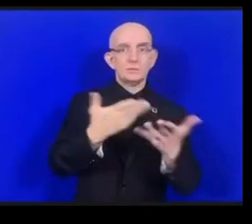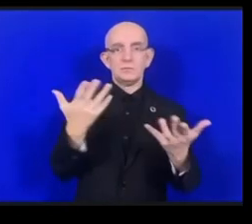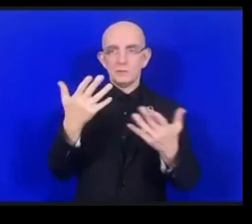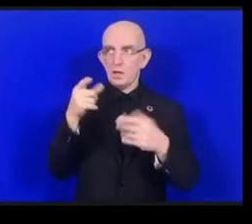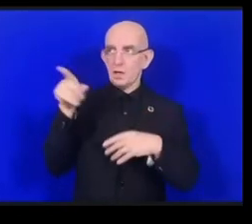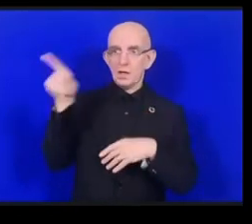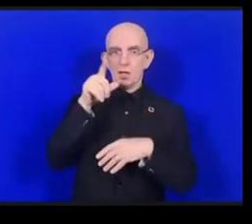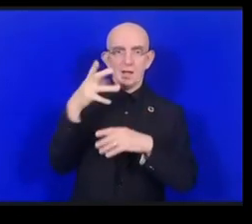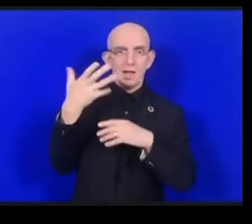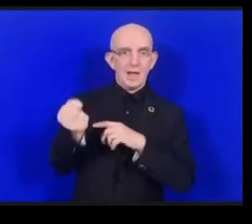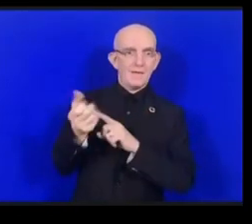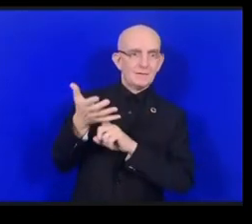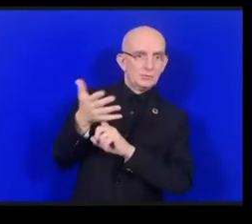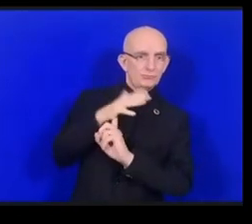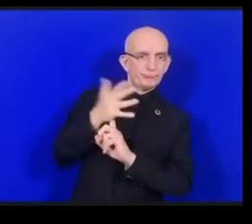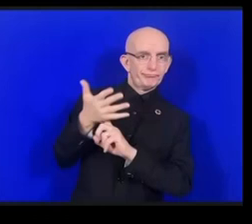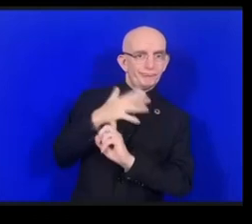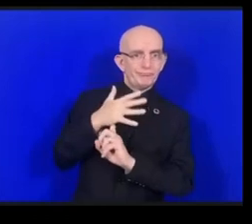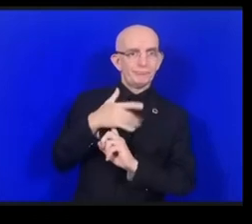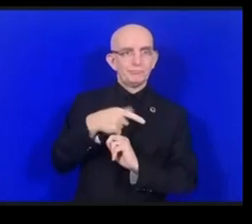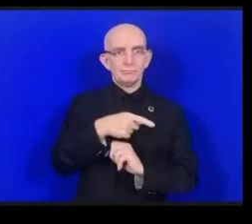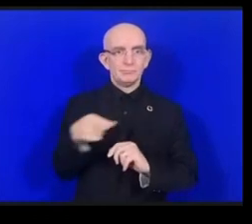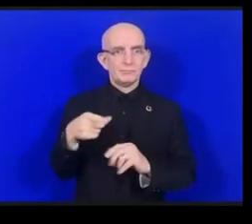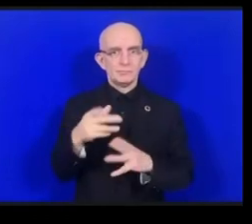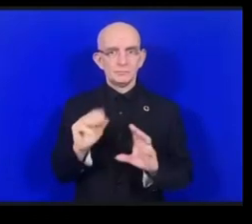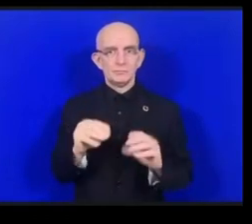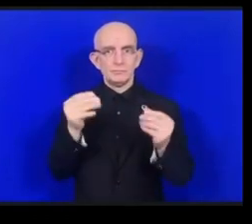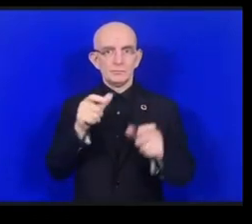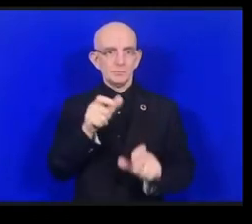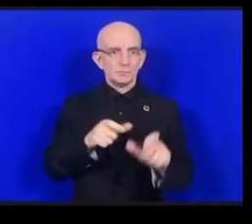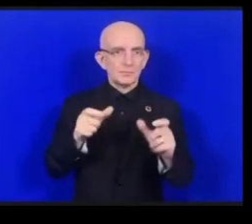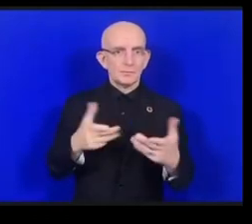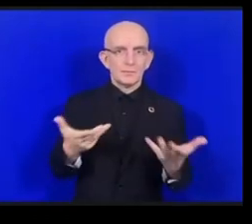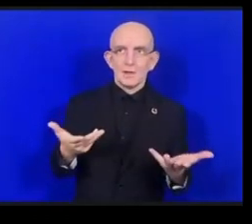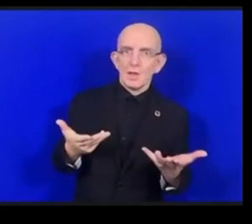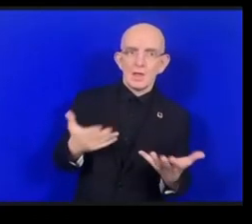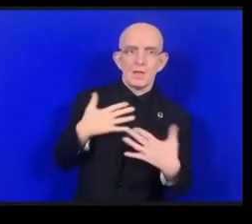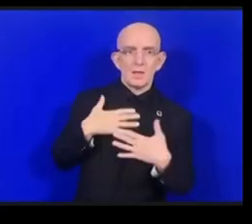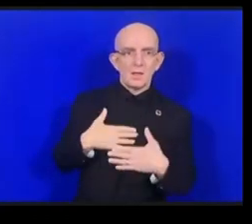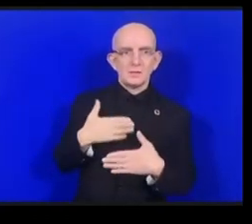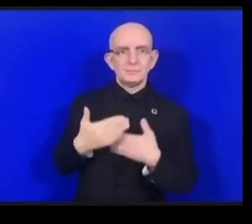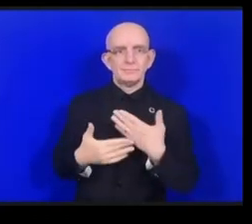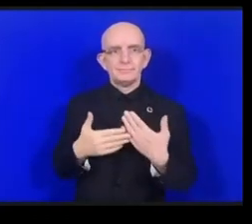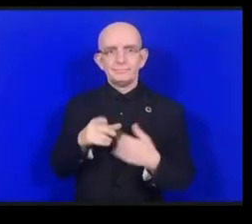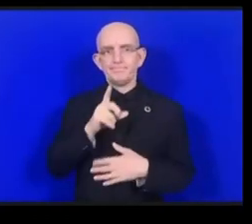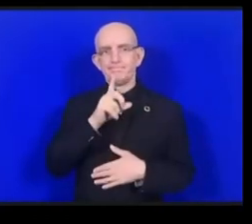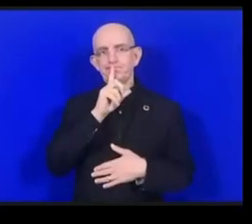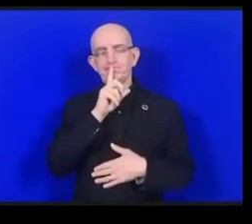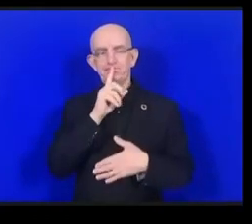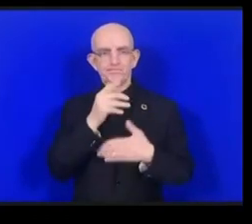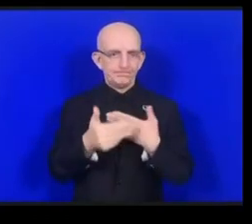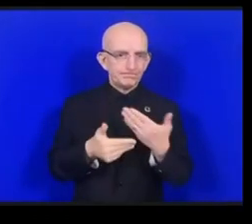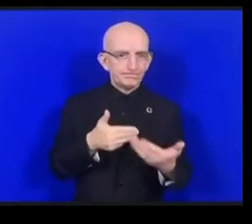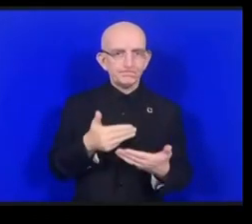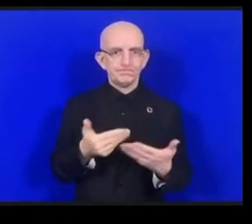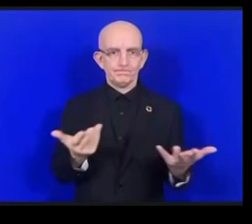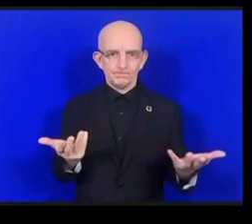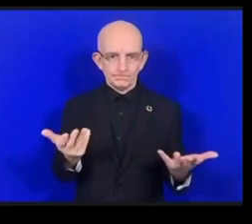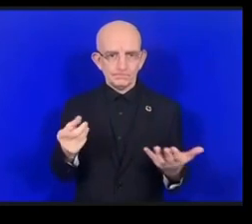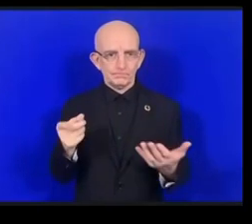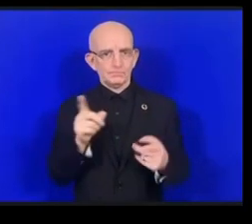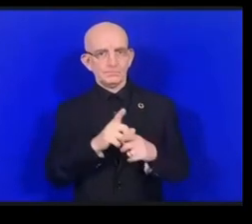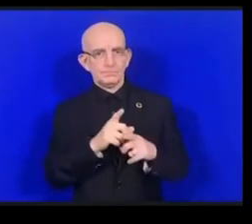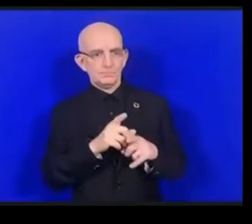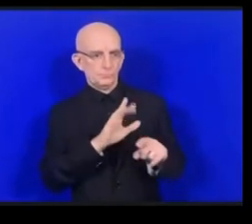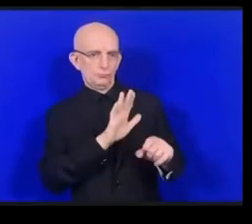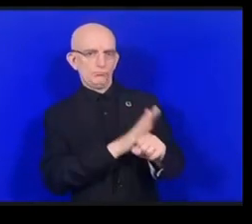uh uh not uh uh stop and stopping then to uh uh criminalize the cases